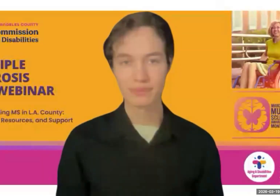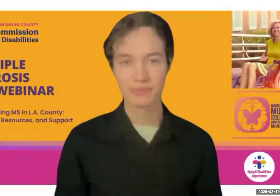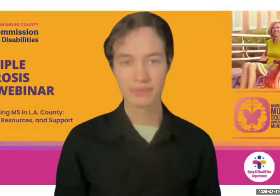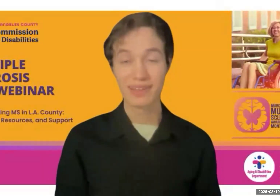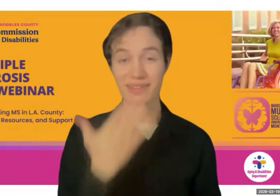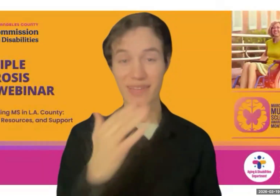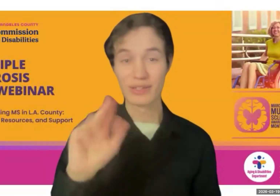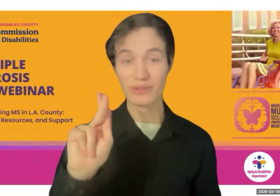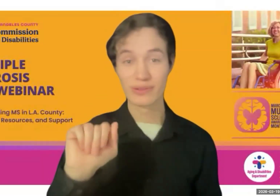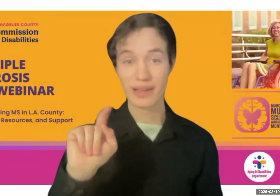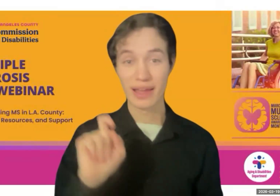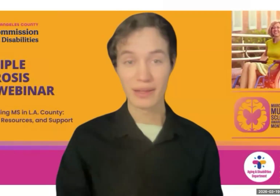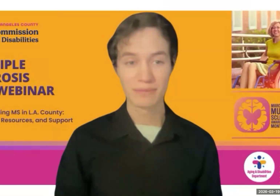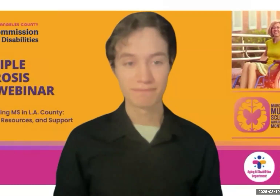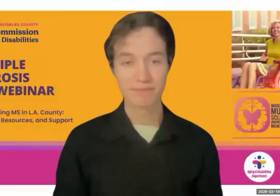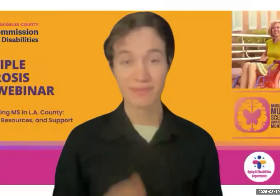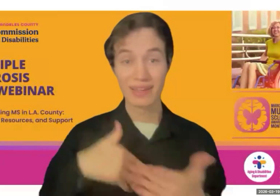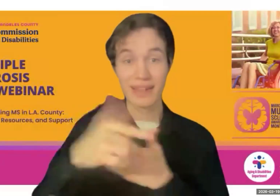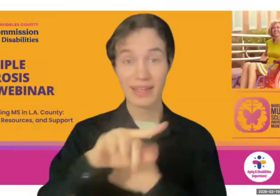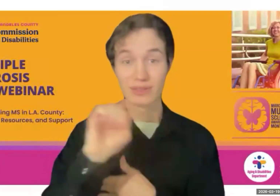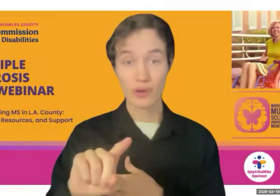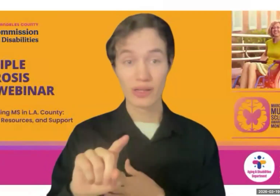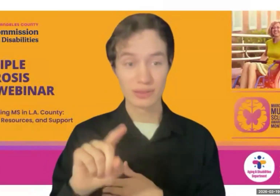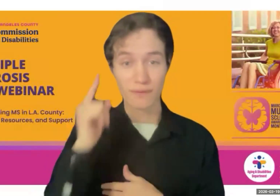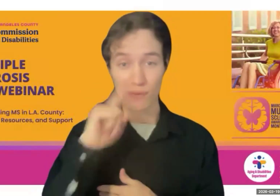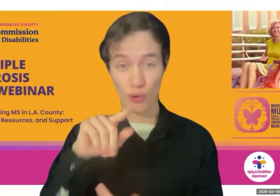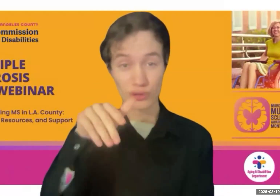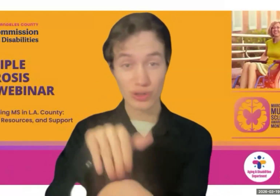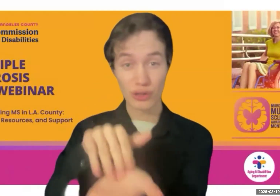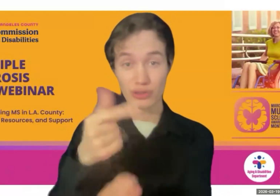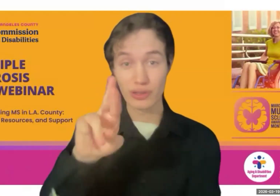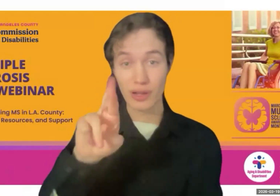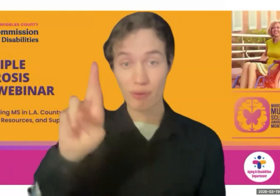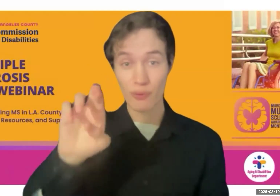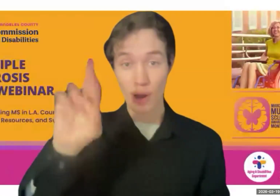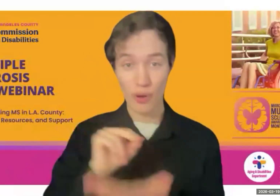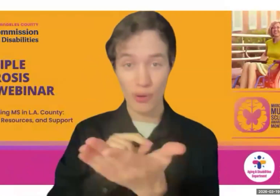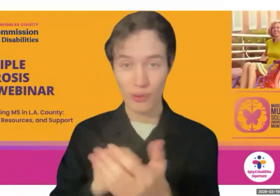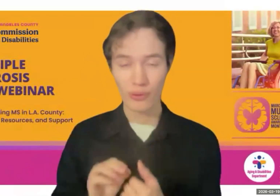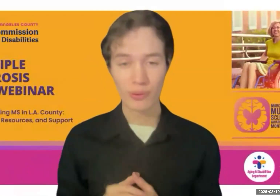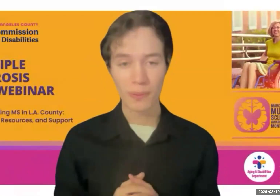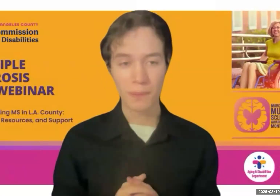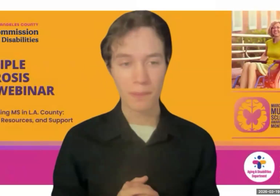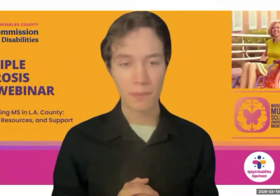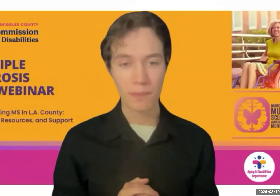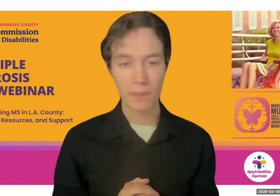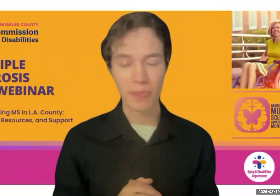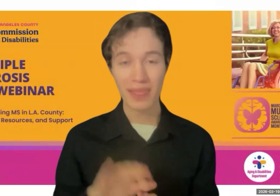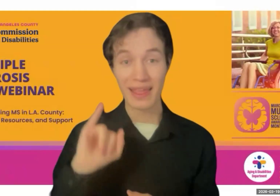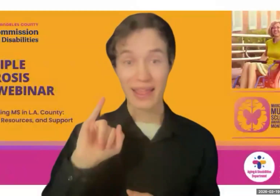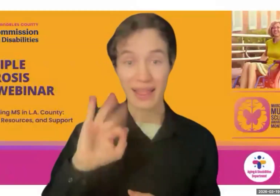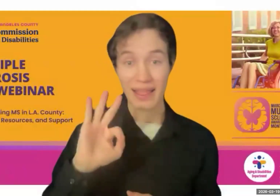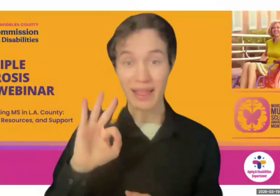Thank you, Kate. This next question is for Dr. Guerrero. What is the best way to handle when someone with MS